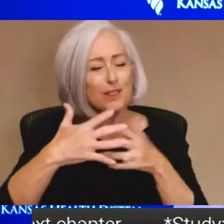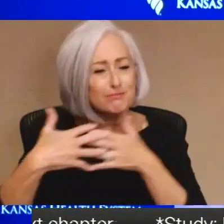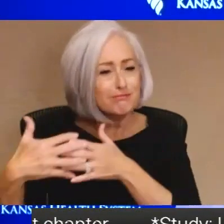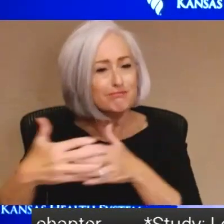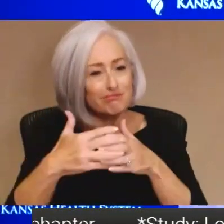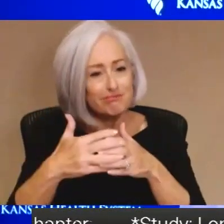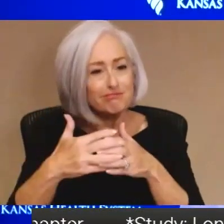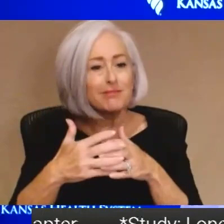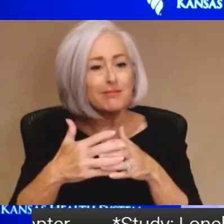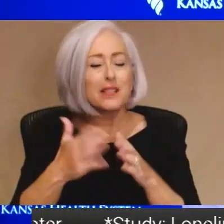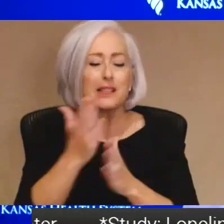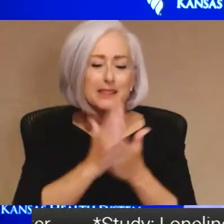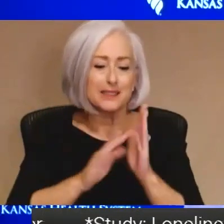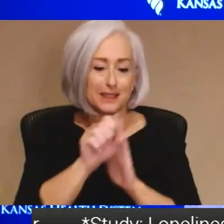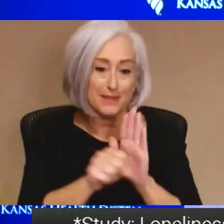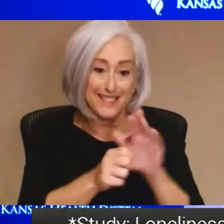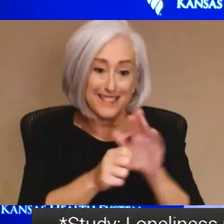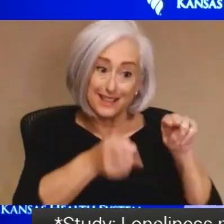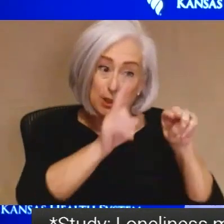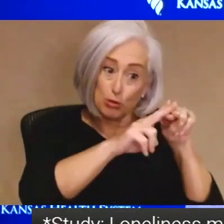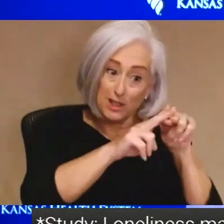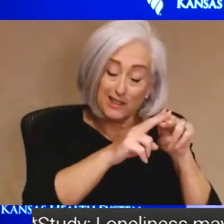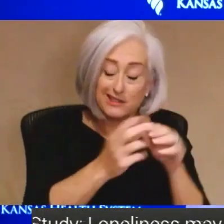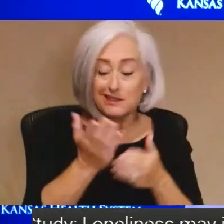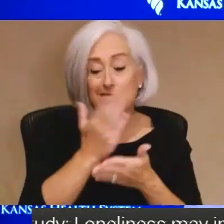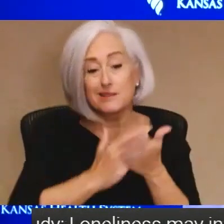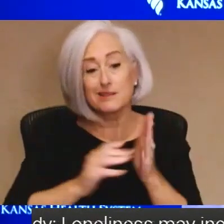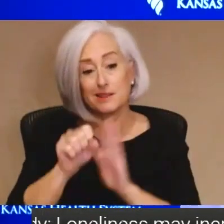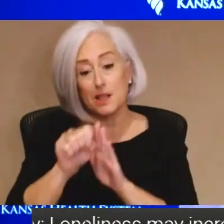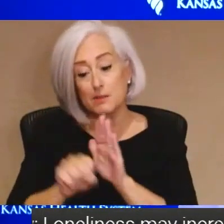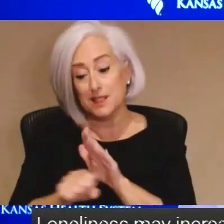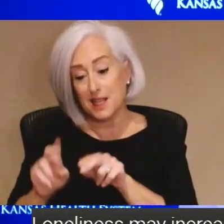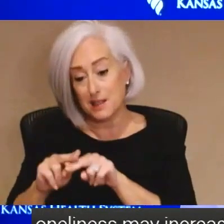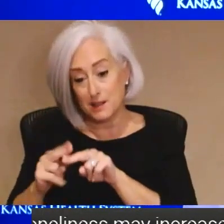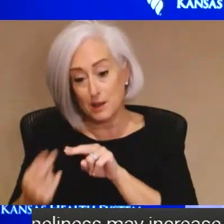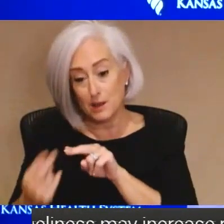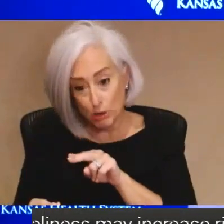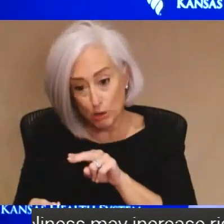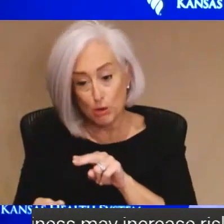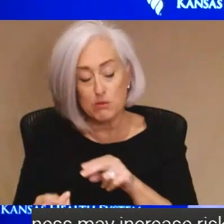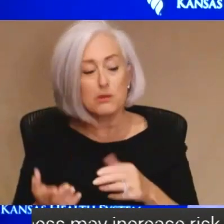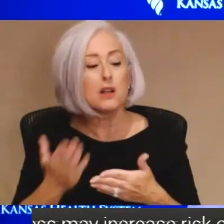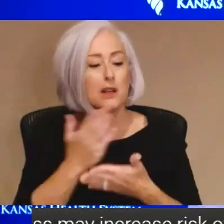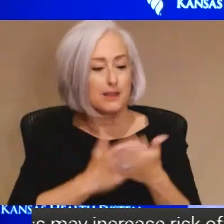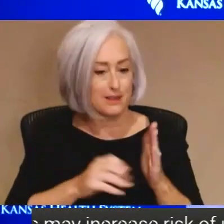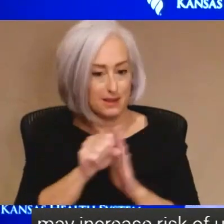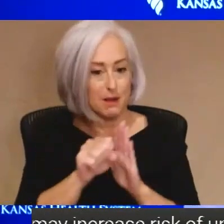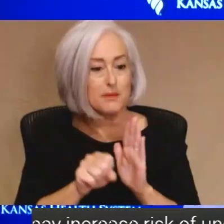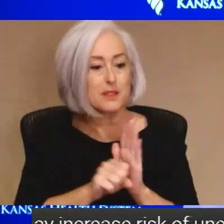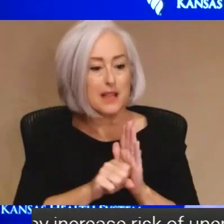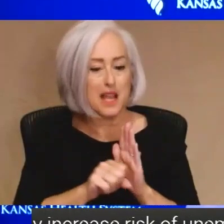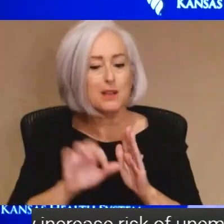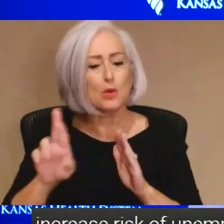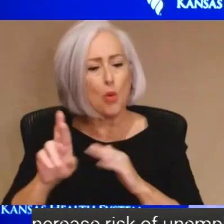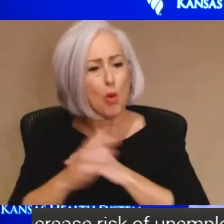down. But again, we know that some other countries are seeing surge in cases as well. I think what we are all hoping, based on